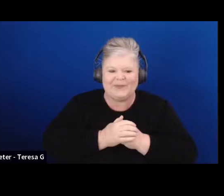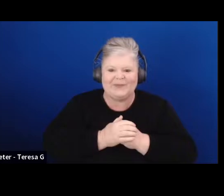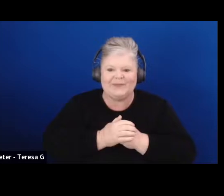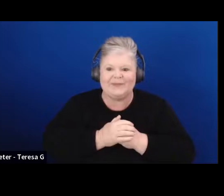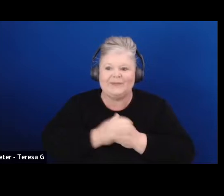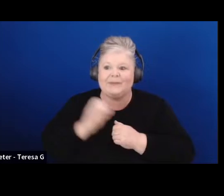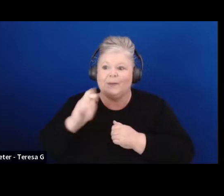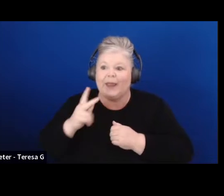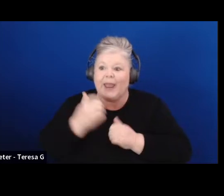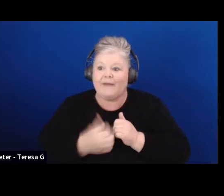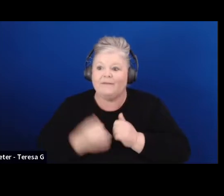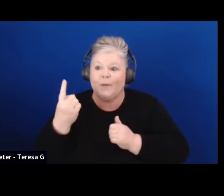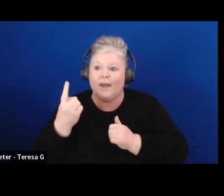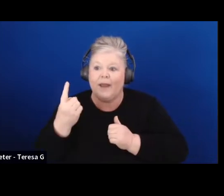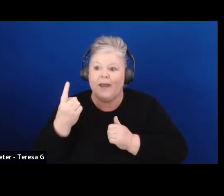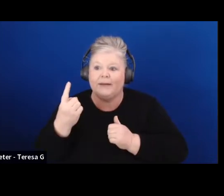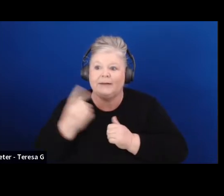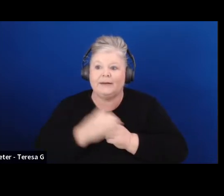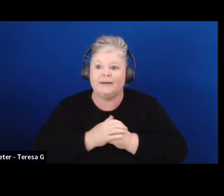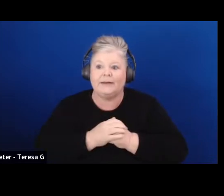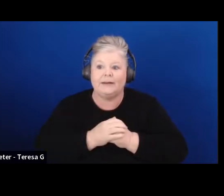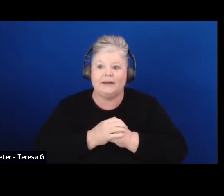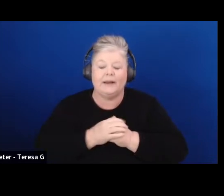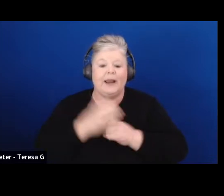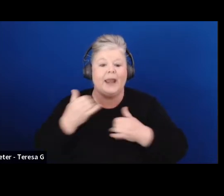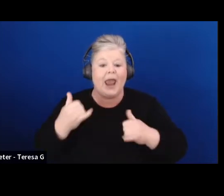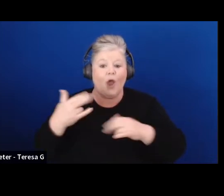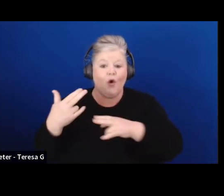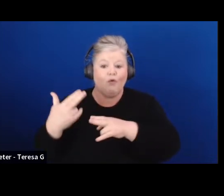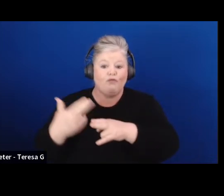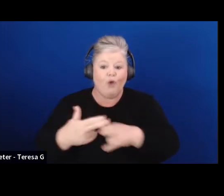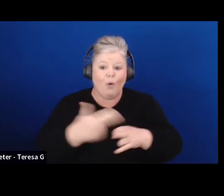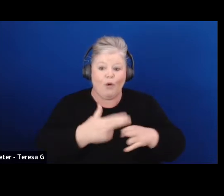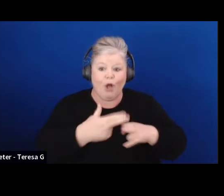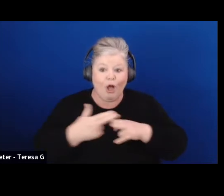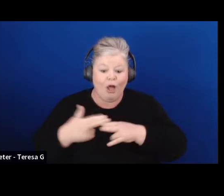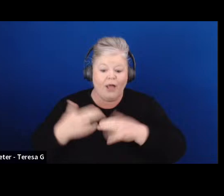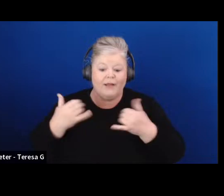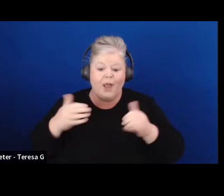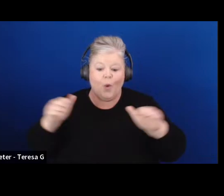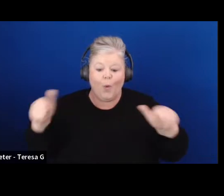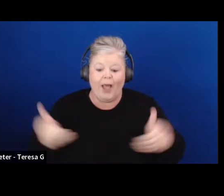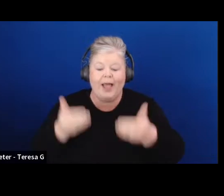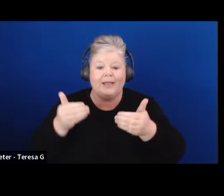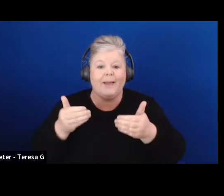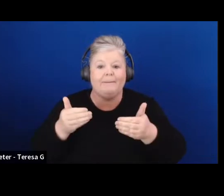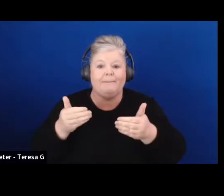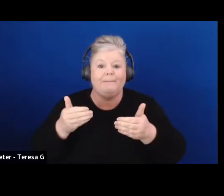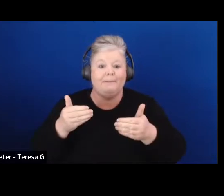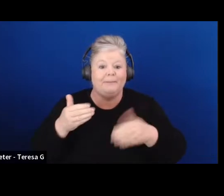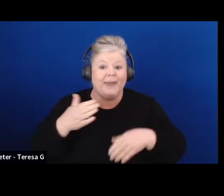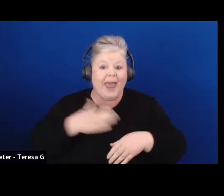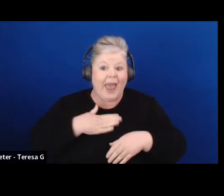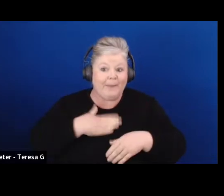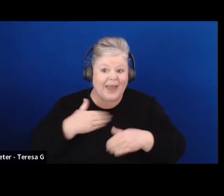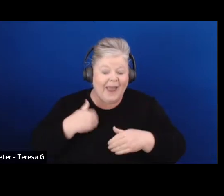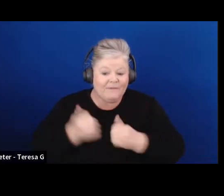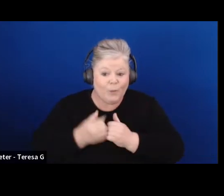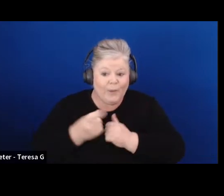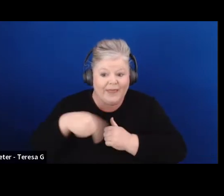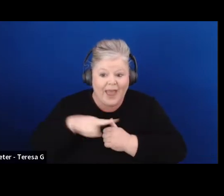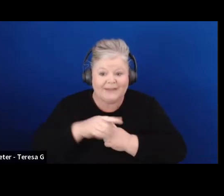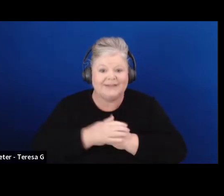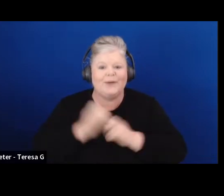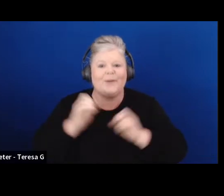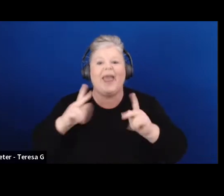everyone. We've got our roll call all set, and welcome. So happy to have you with us. And for our